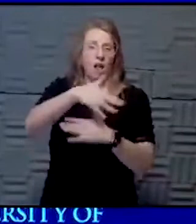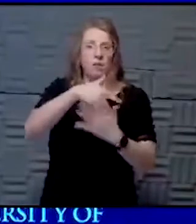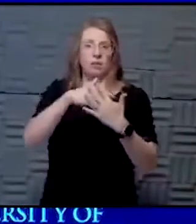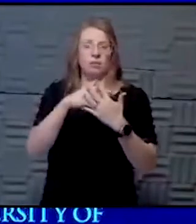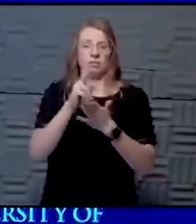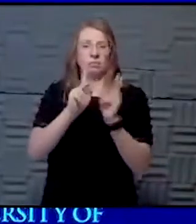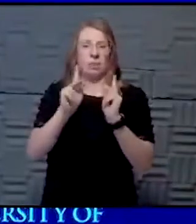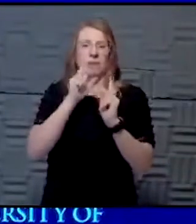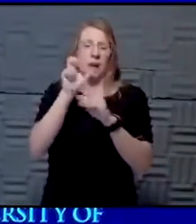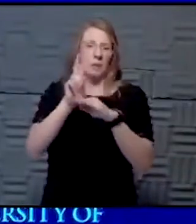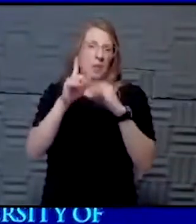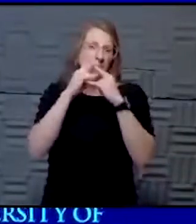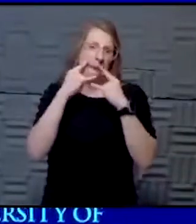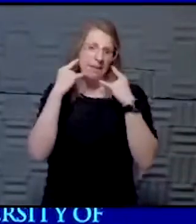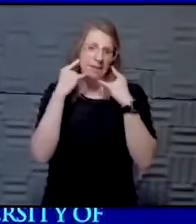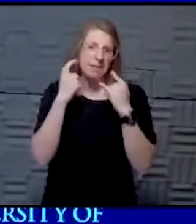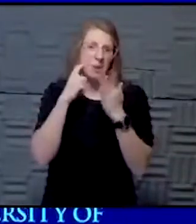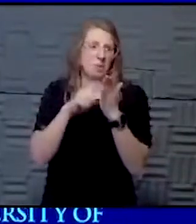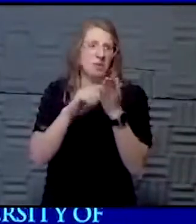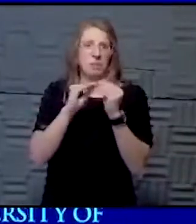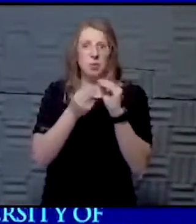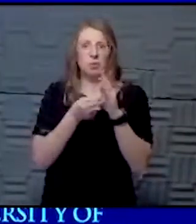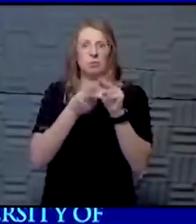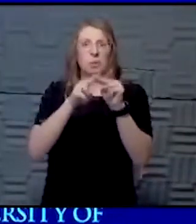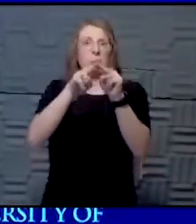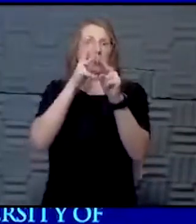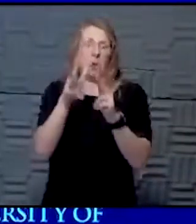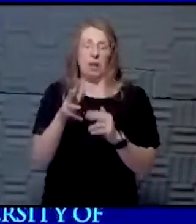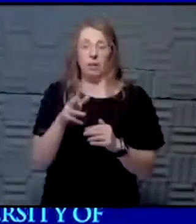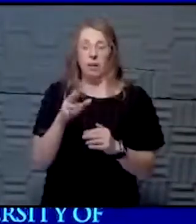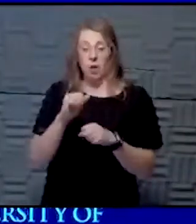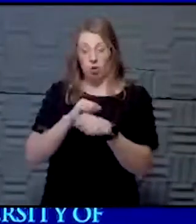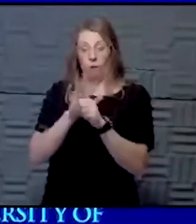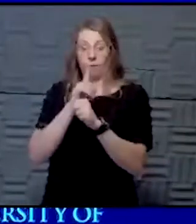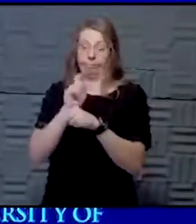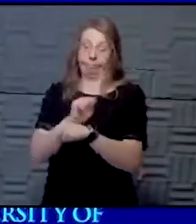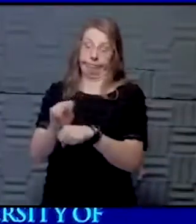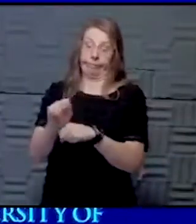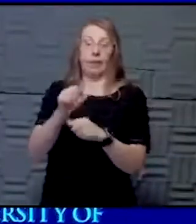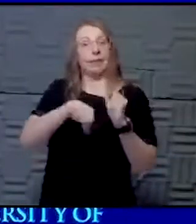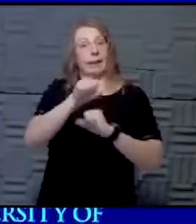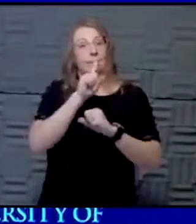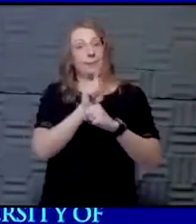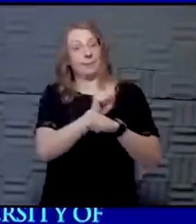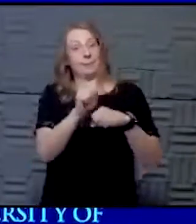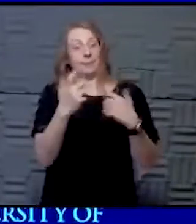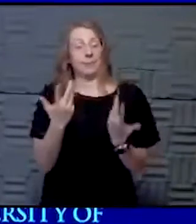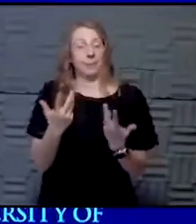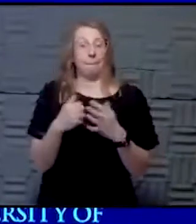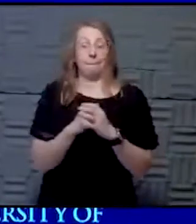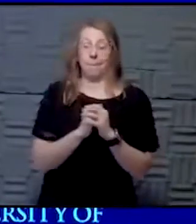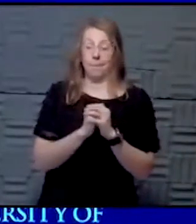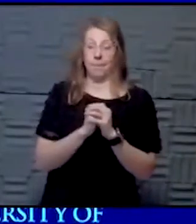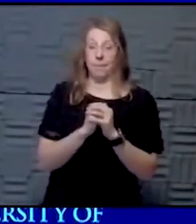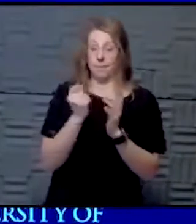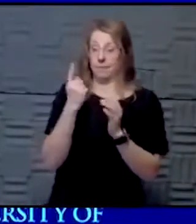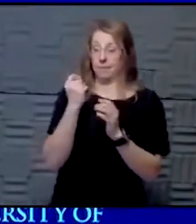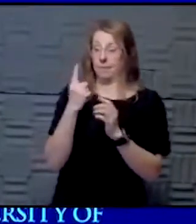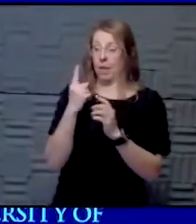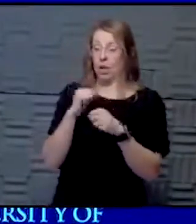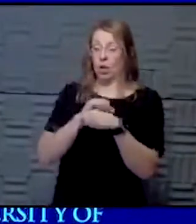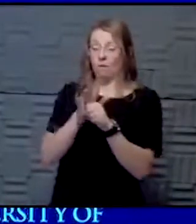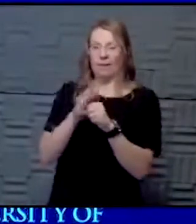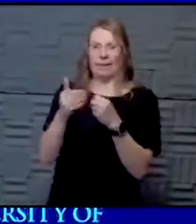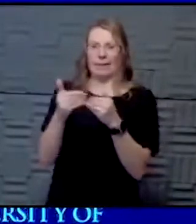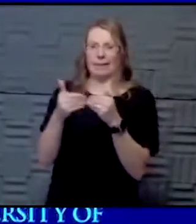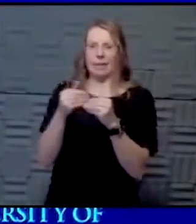on, and we're just going to see it, and because COVID is real and science is real, and we know that the COVID is easily transmitted,